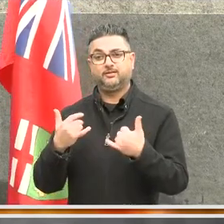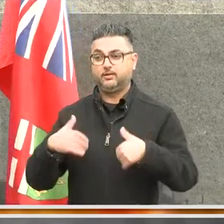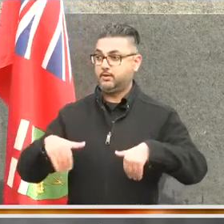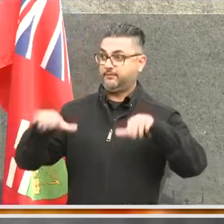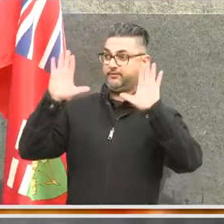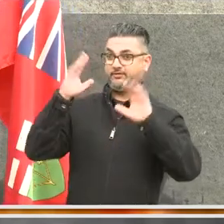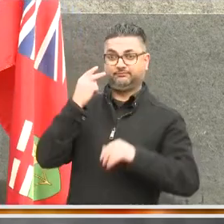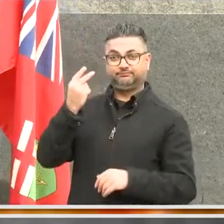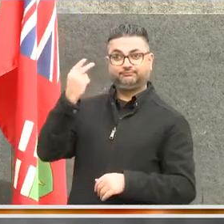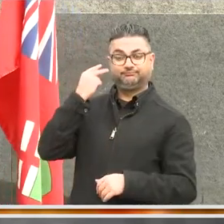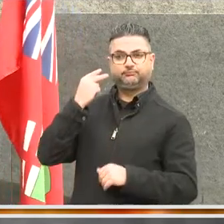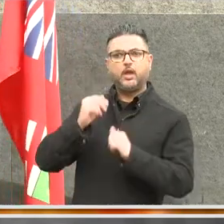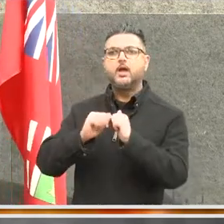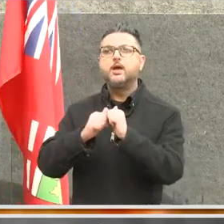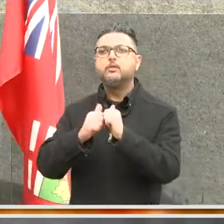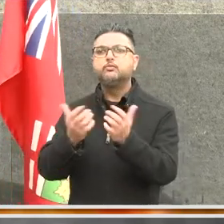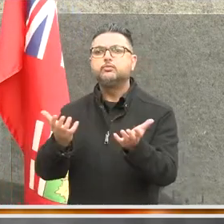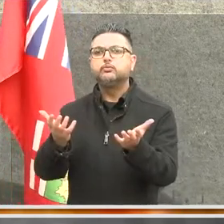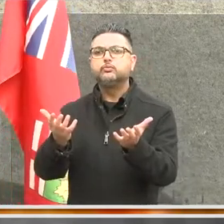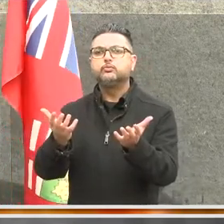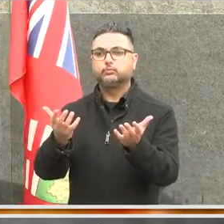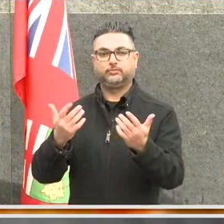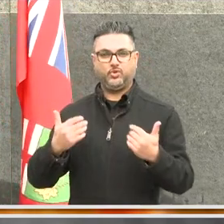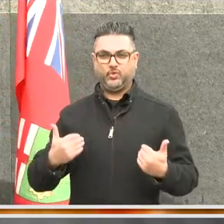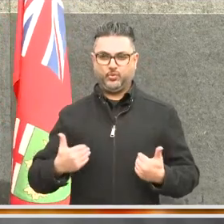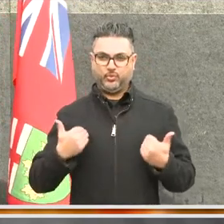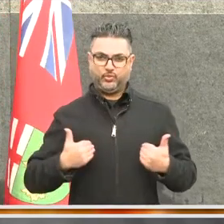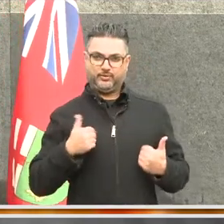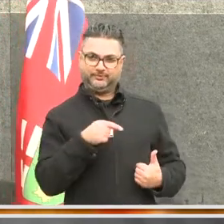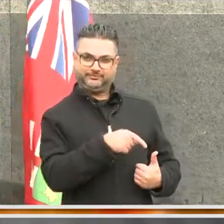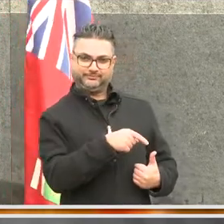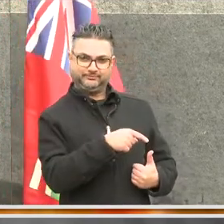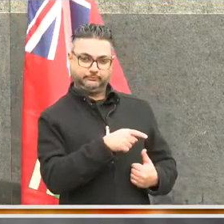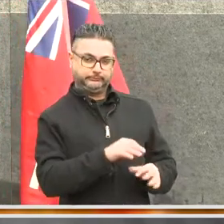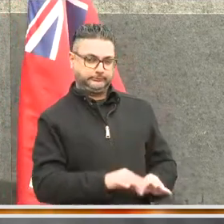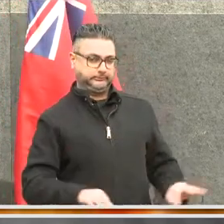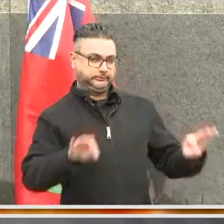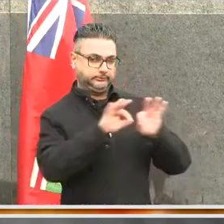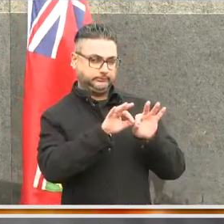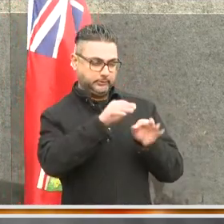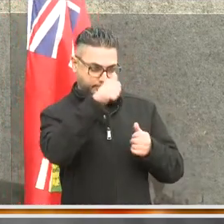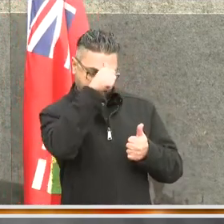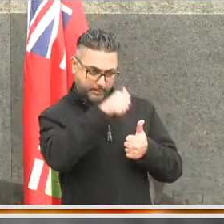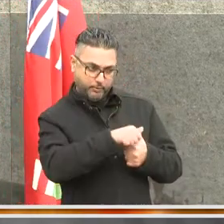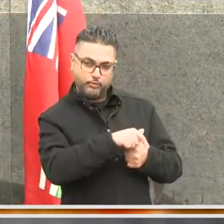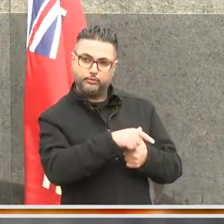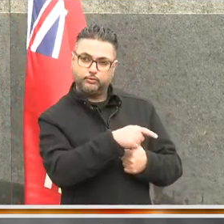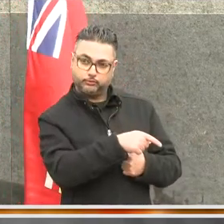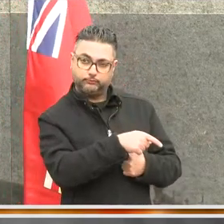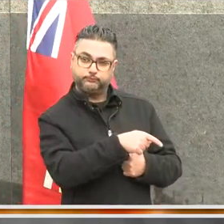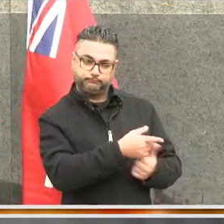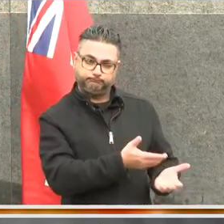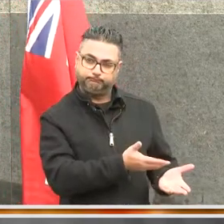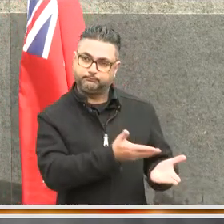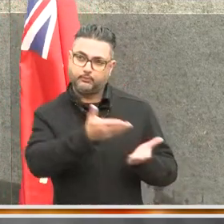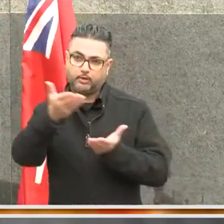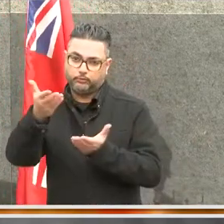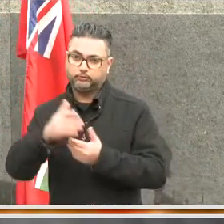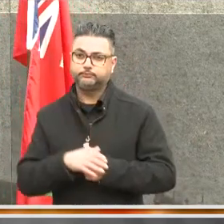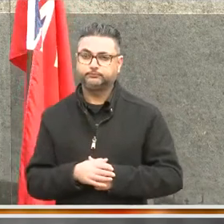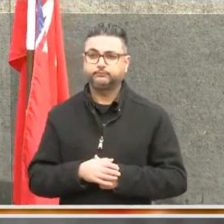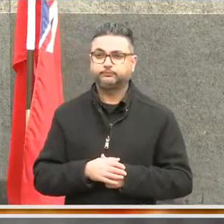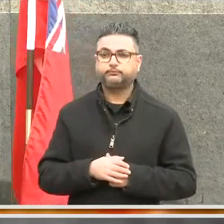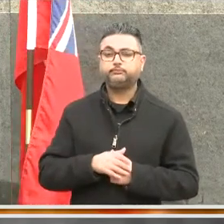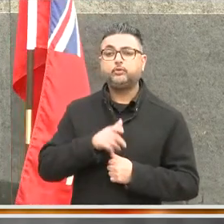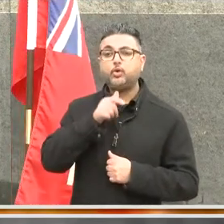it's demonstrated by the commitment to remember, which will be read by Cadet Warrant Officer